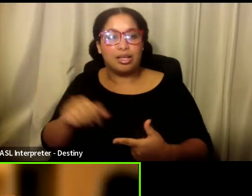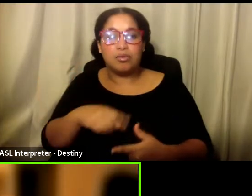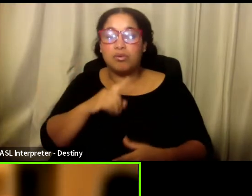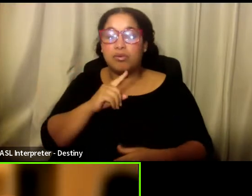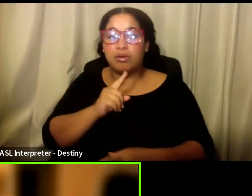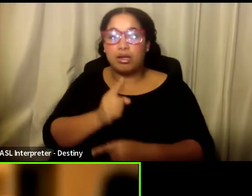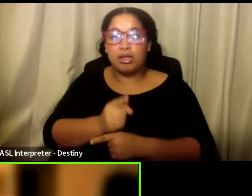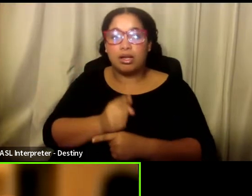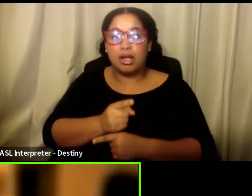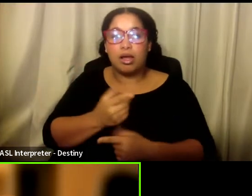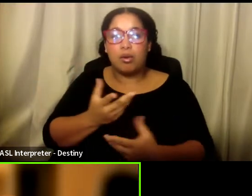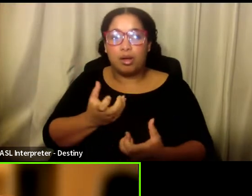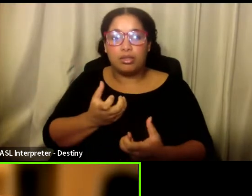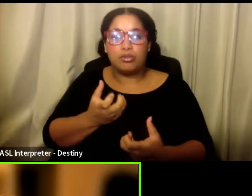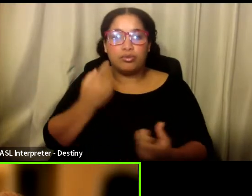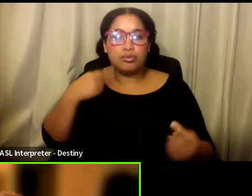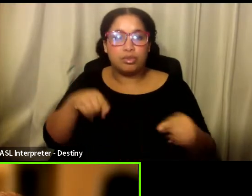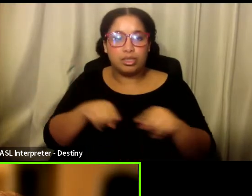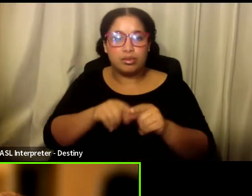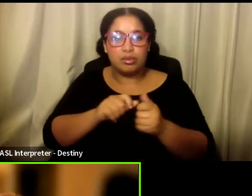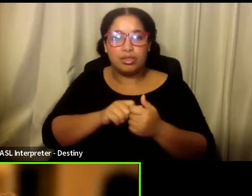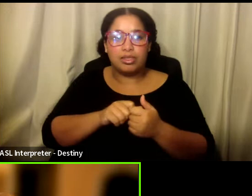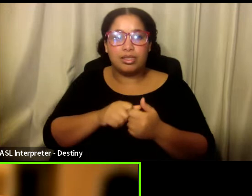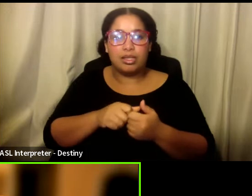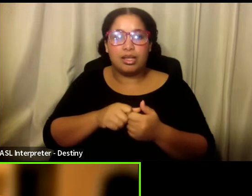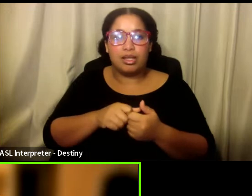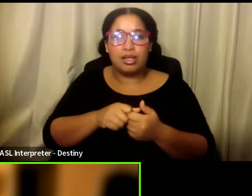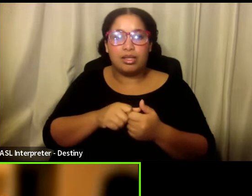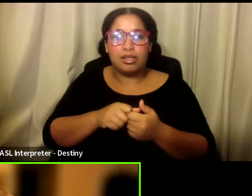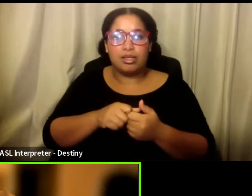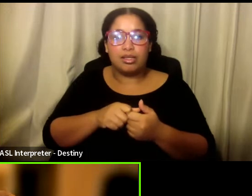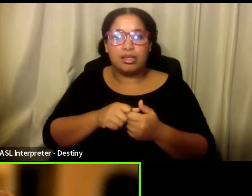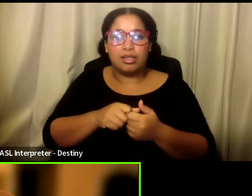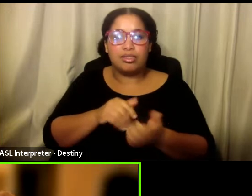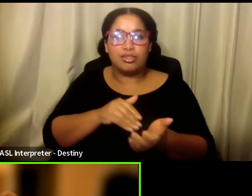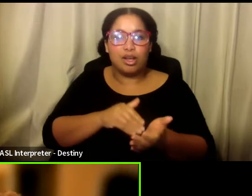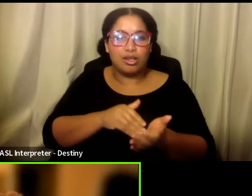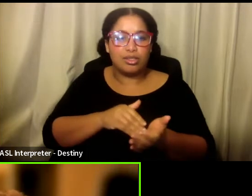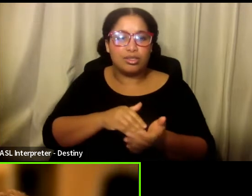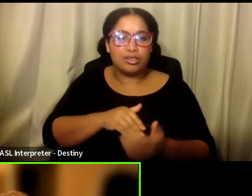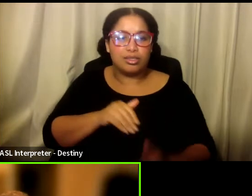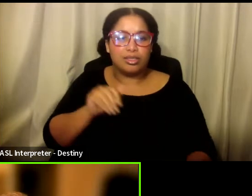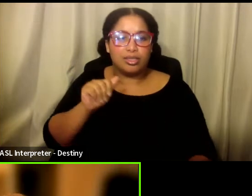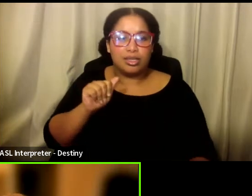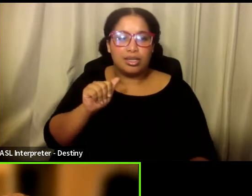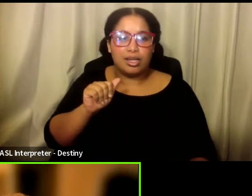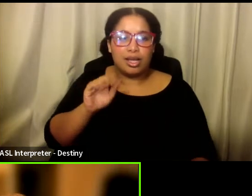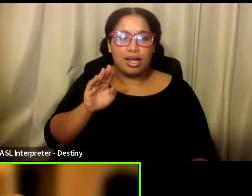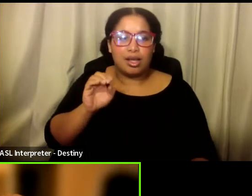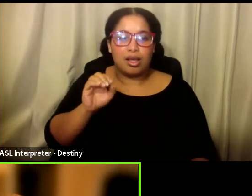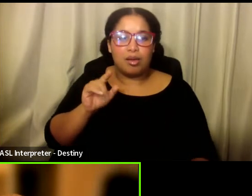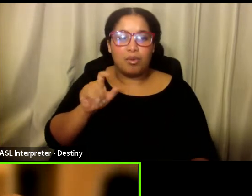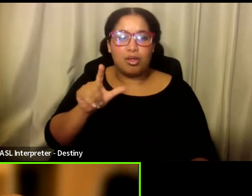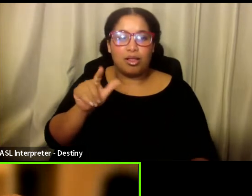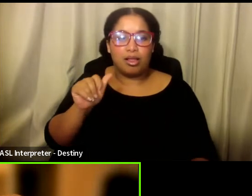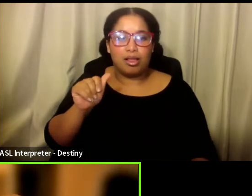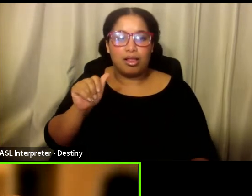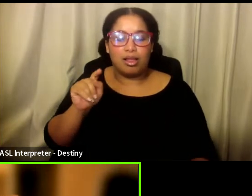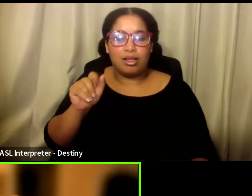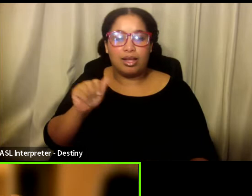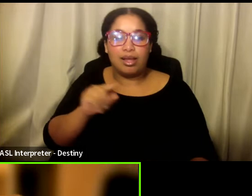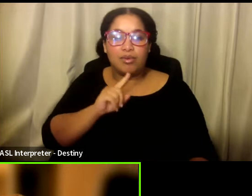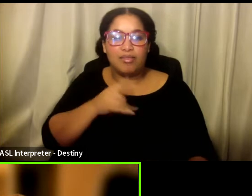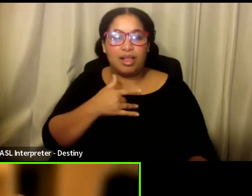affirm the conversational style that Dr. Avalada is using. I think that's really